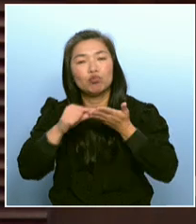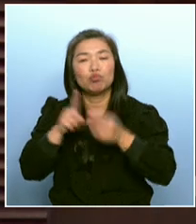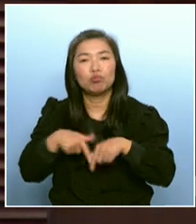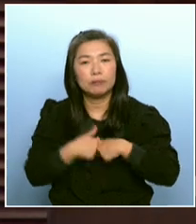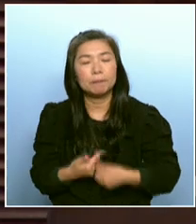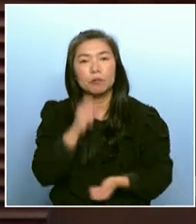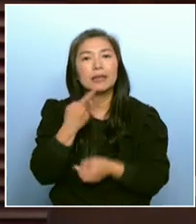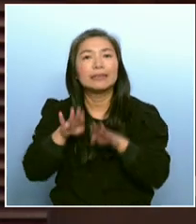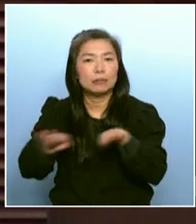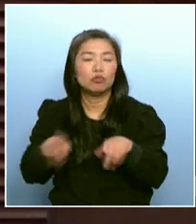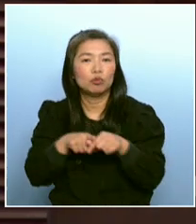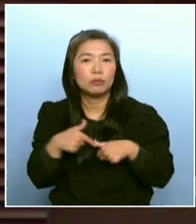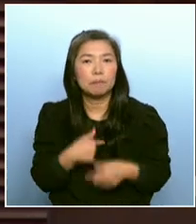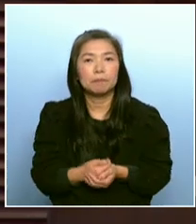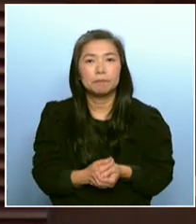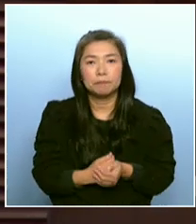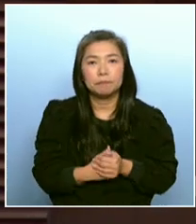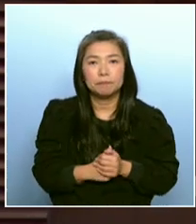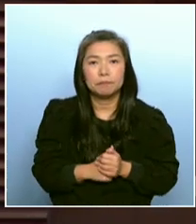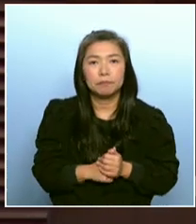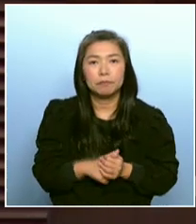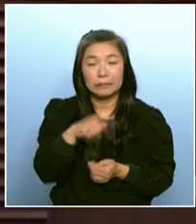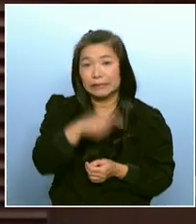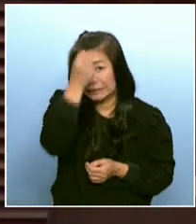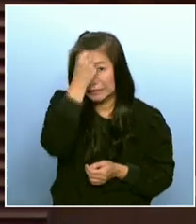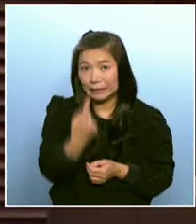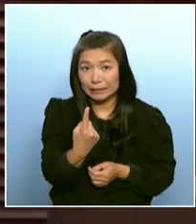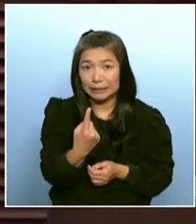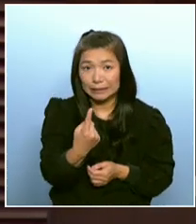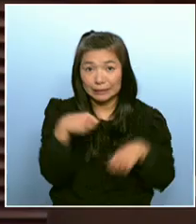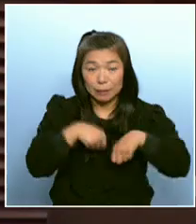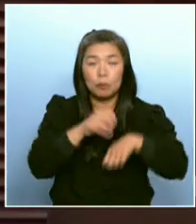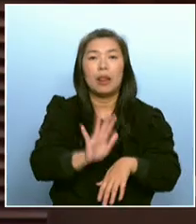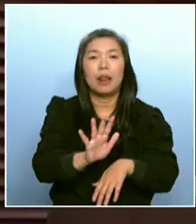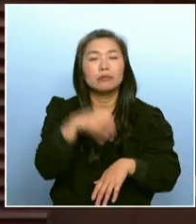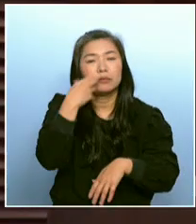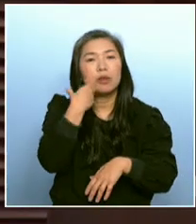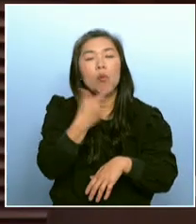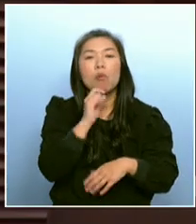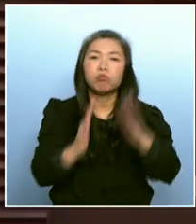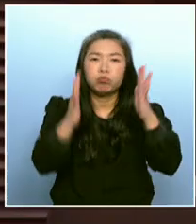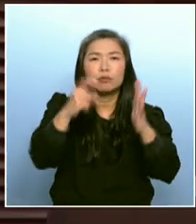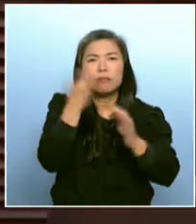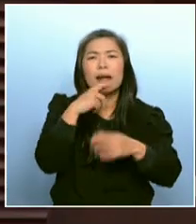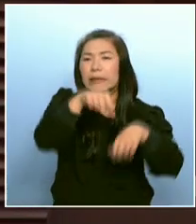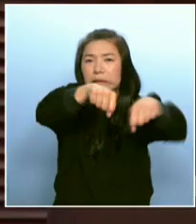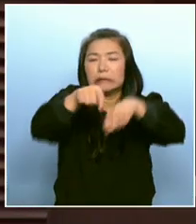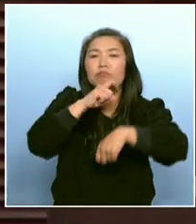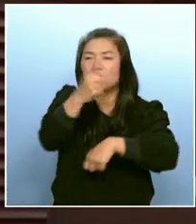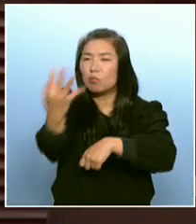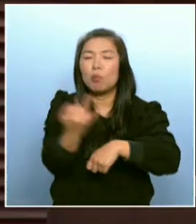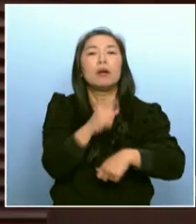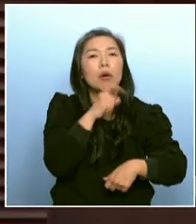and the Housing Society, we plan to provide 3 welfare facilities. That is a